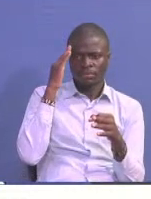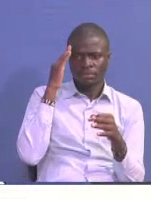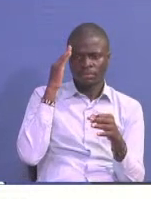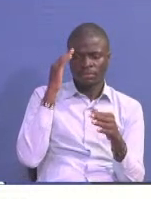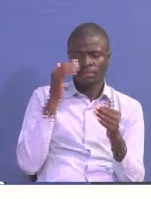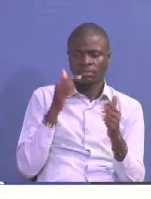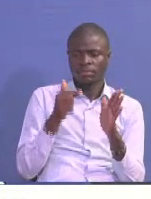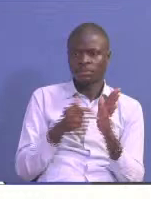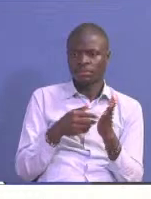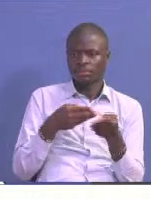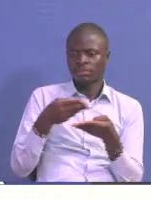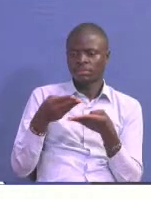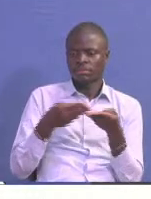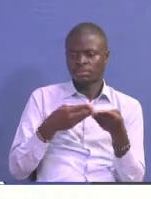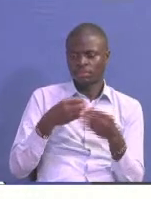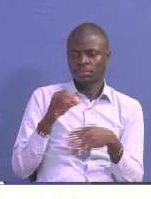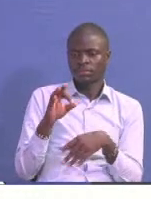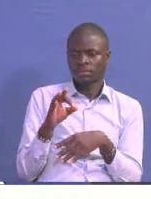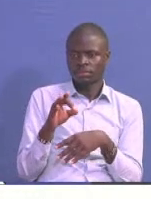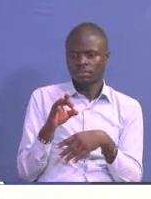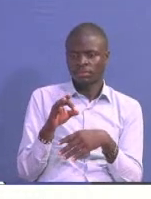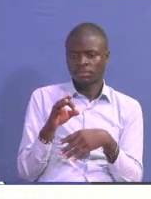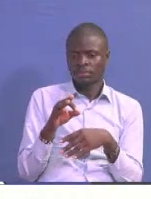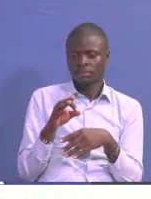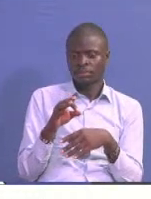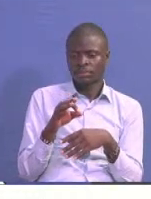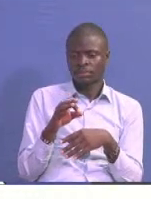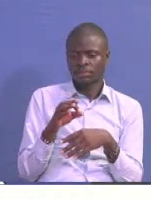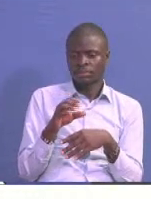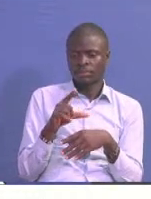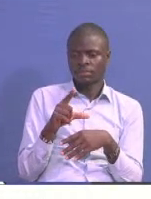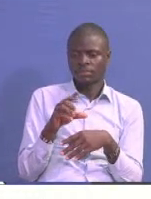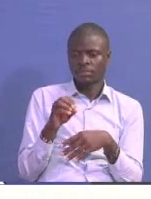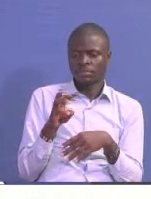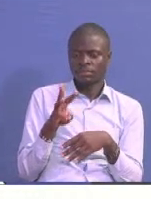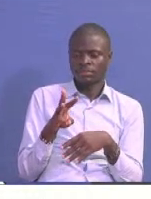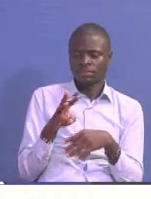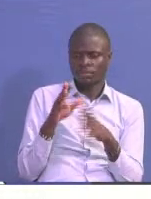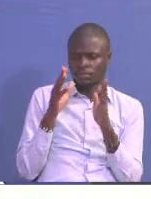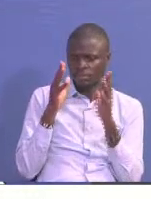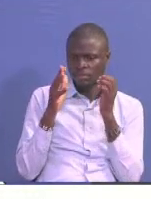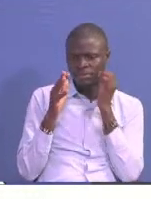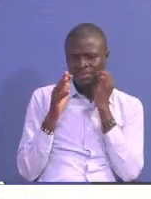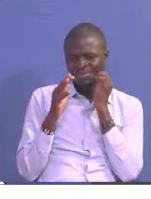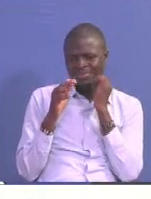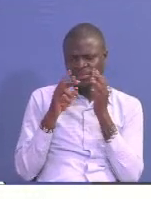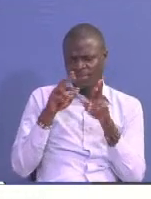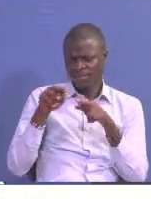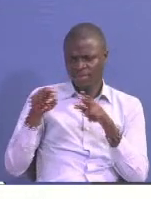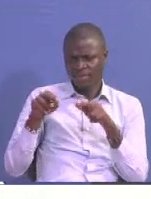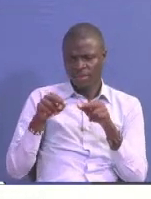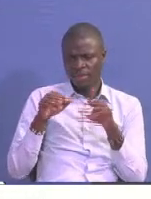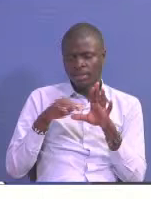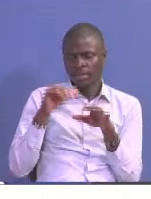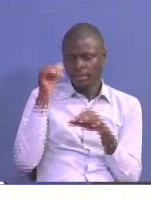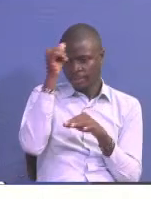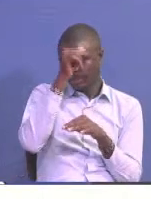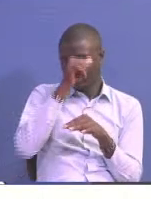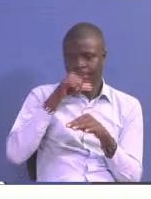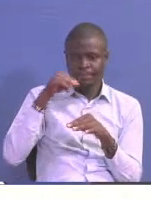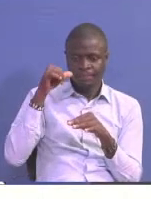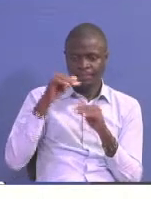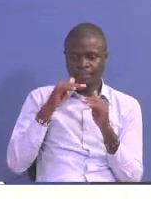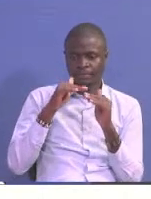this business of very low priority of research, even at the African level,